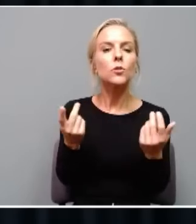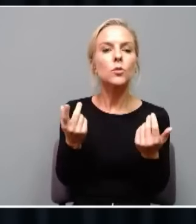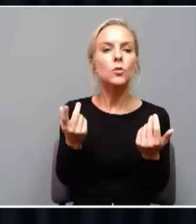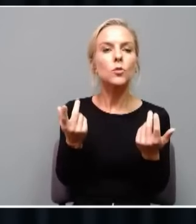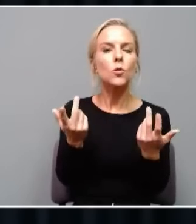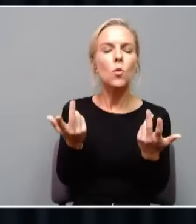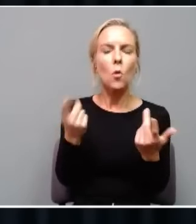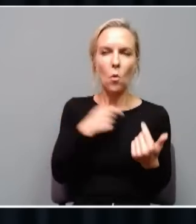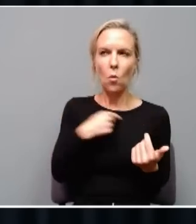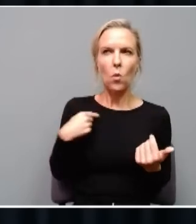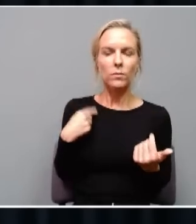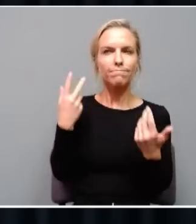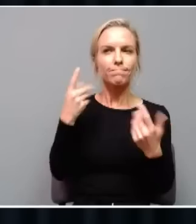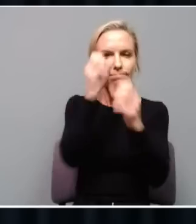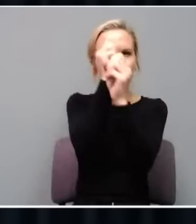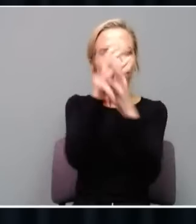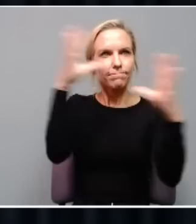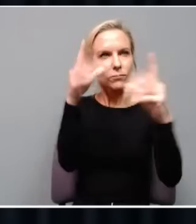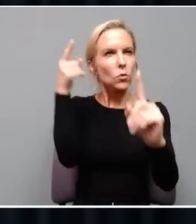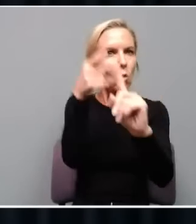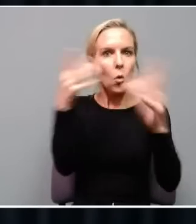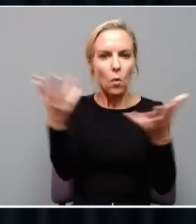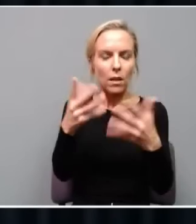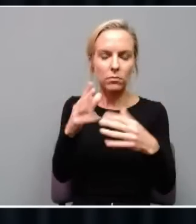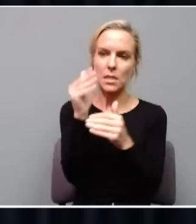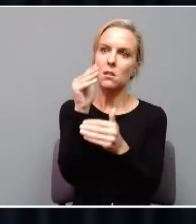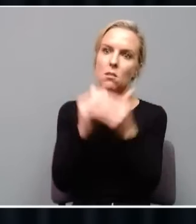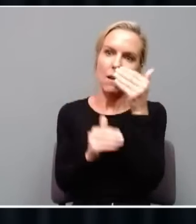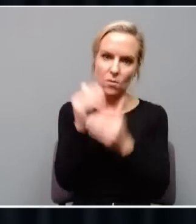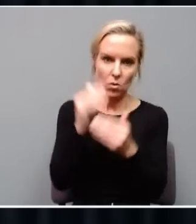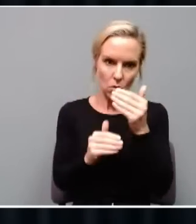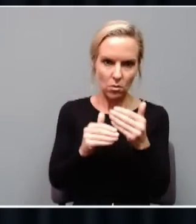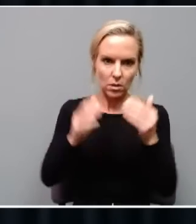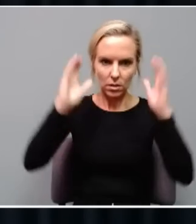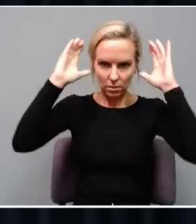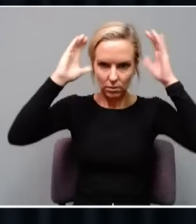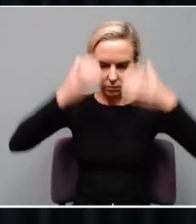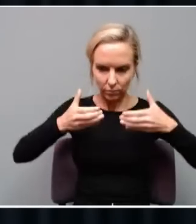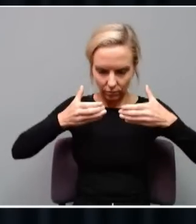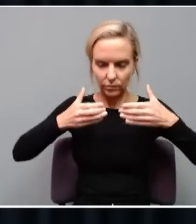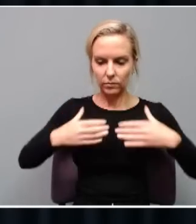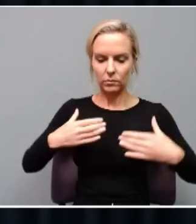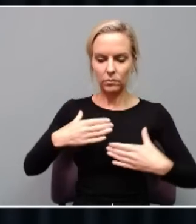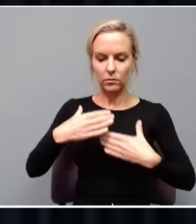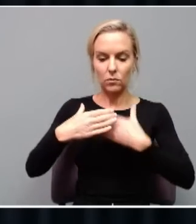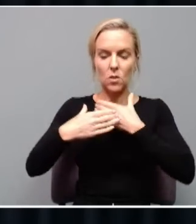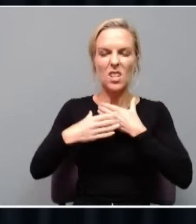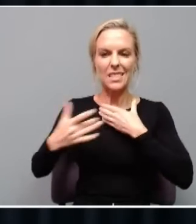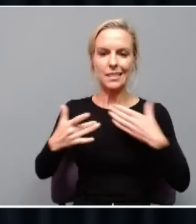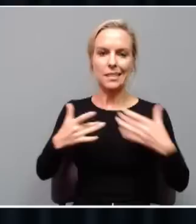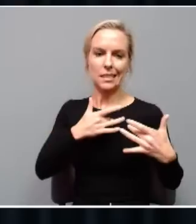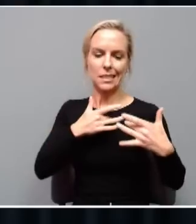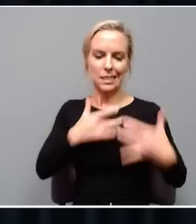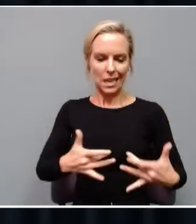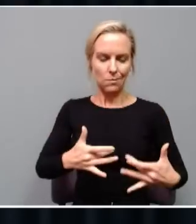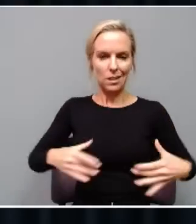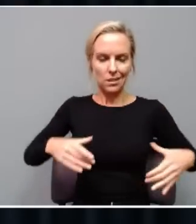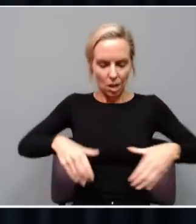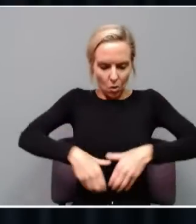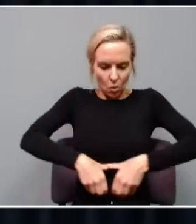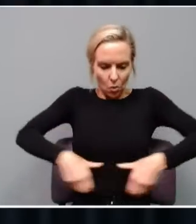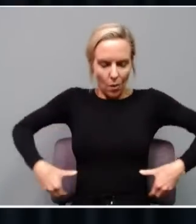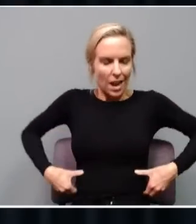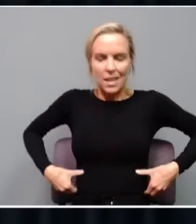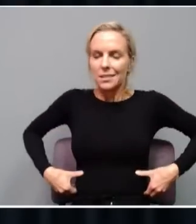do was make it extremely comfortable to wear. Traditional PAPRs are worn around the waist and they're not